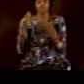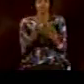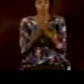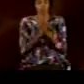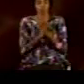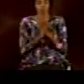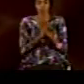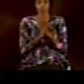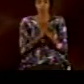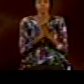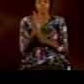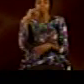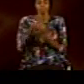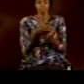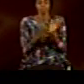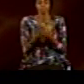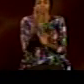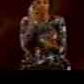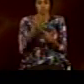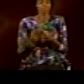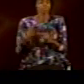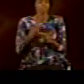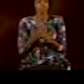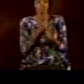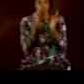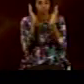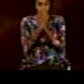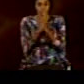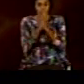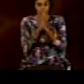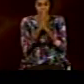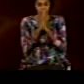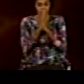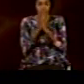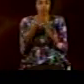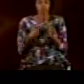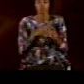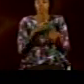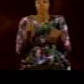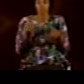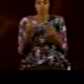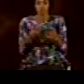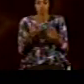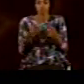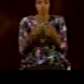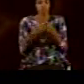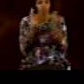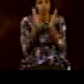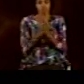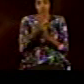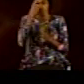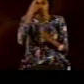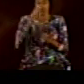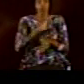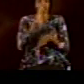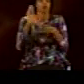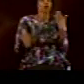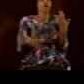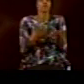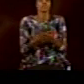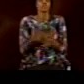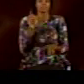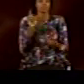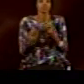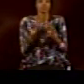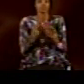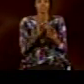In Jesus' name we pray. We are now going to pray for all the people gathered